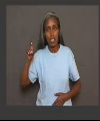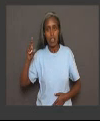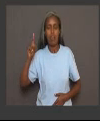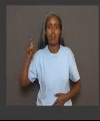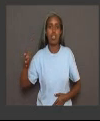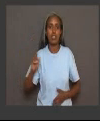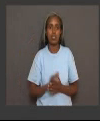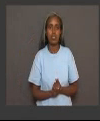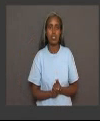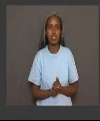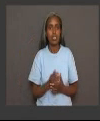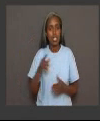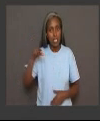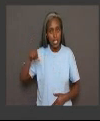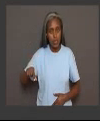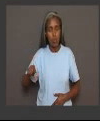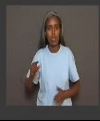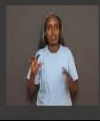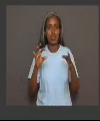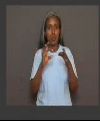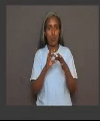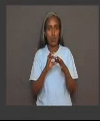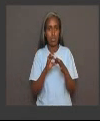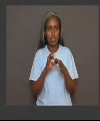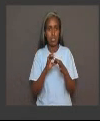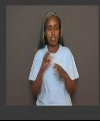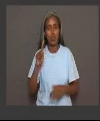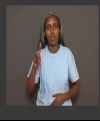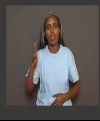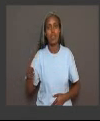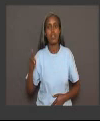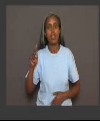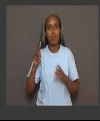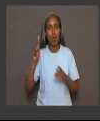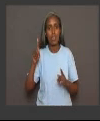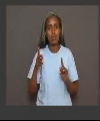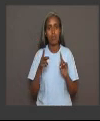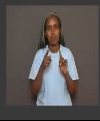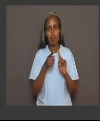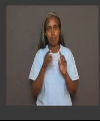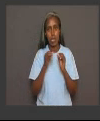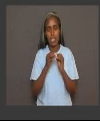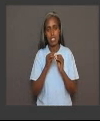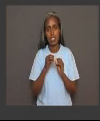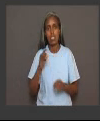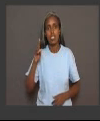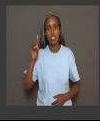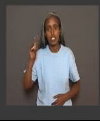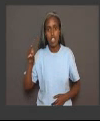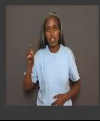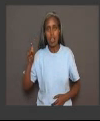Then Q has coordinates 1 plus delta